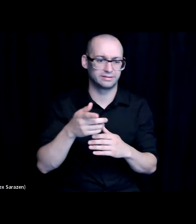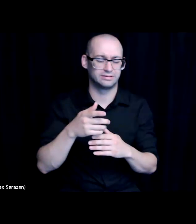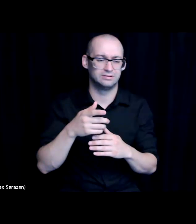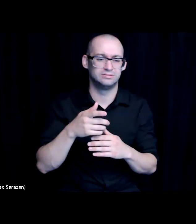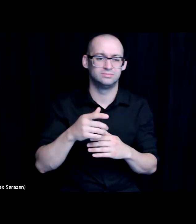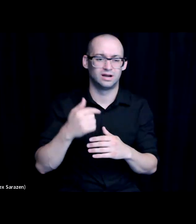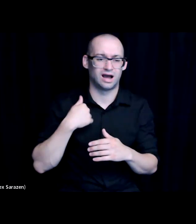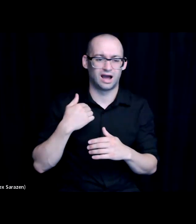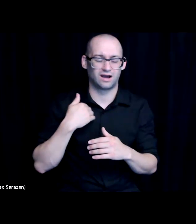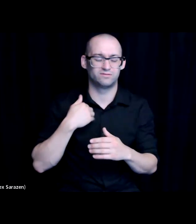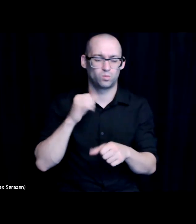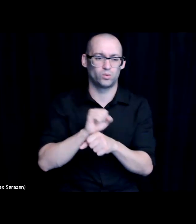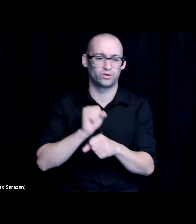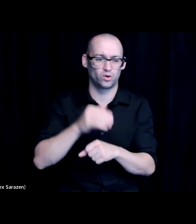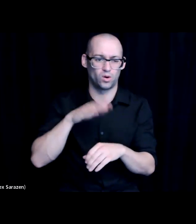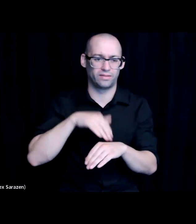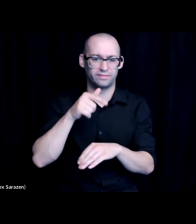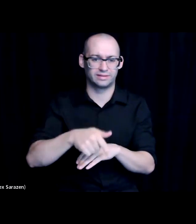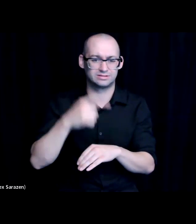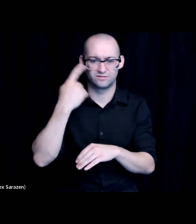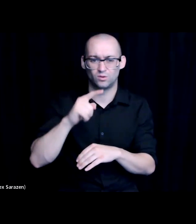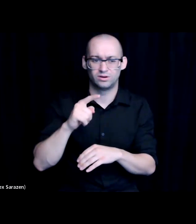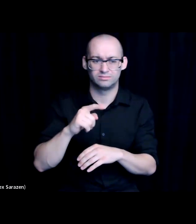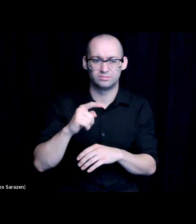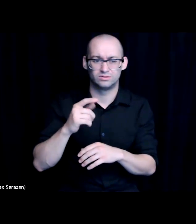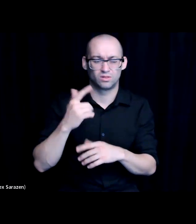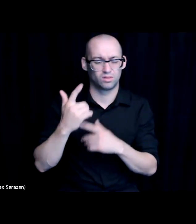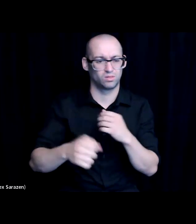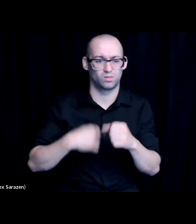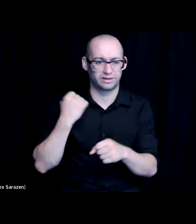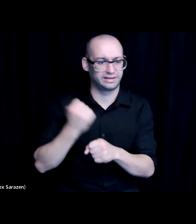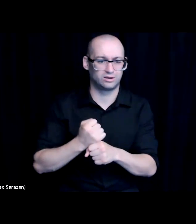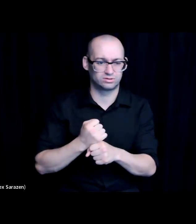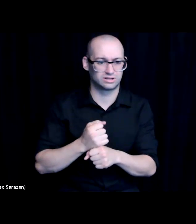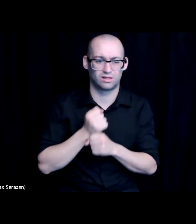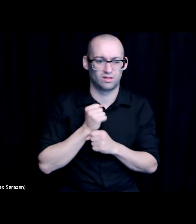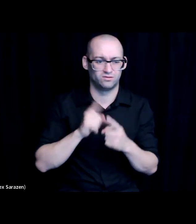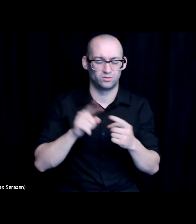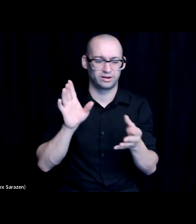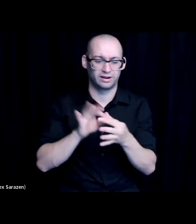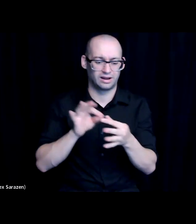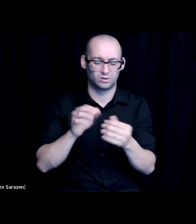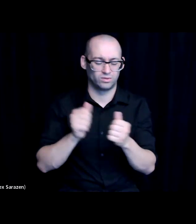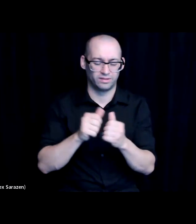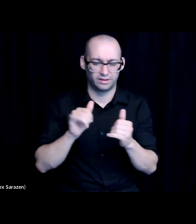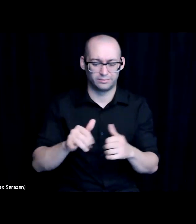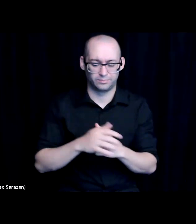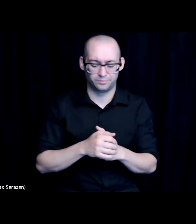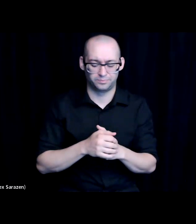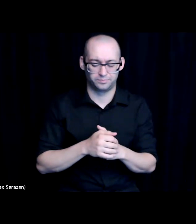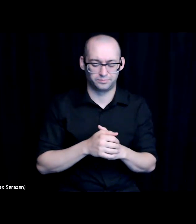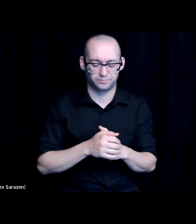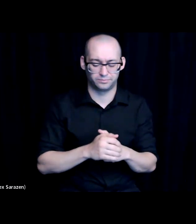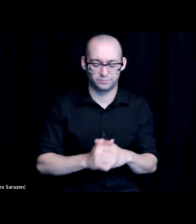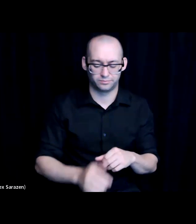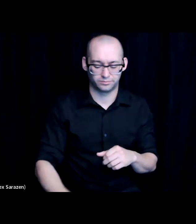ITELP has been working on this issue for the better part of the last 3 years, and I'd love to connect. I see some new names and faces and that we're